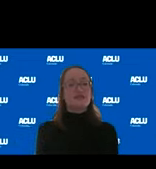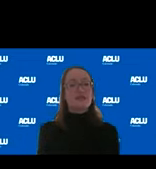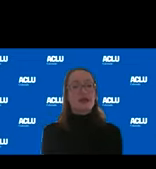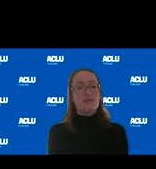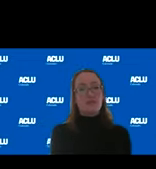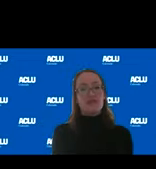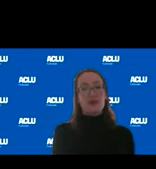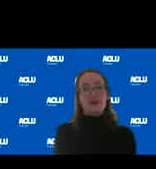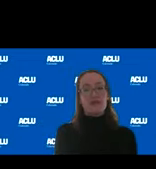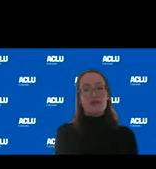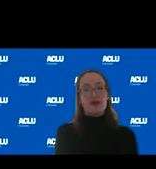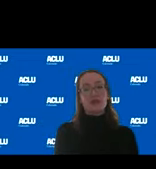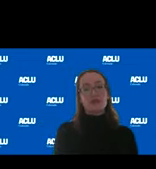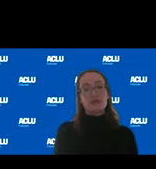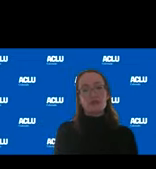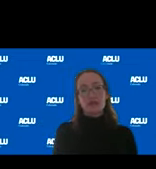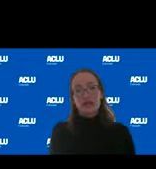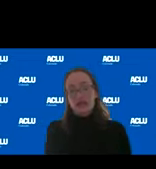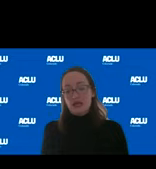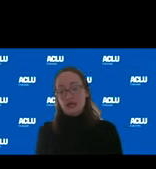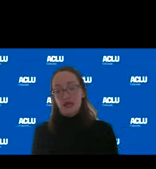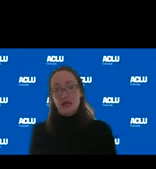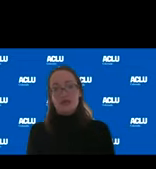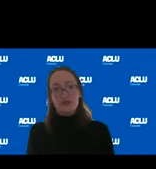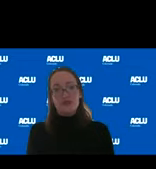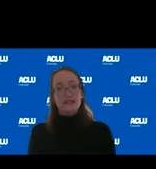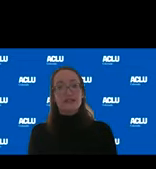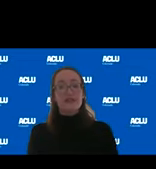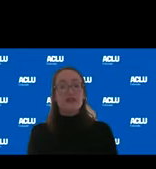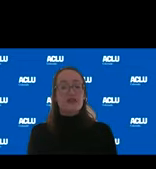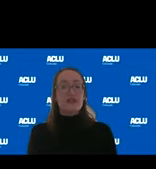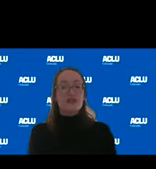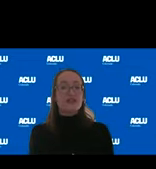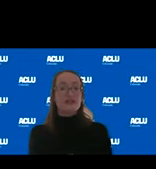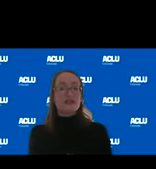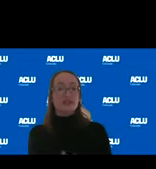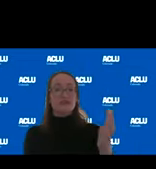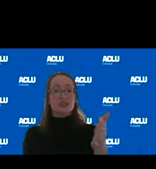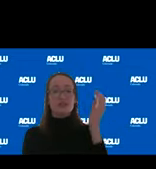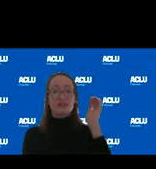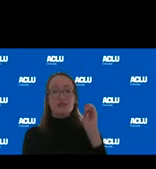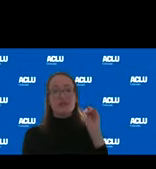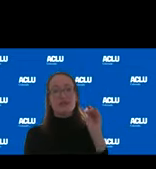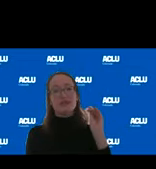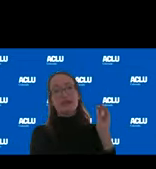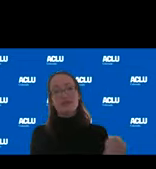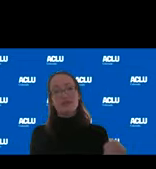has filed a lawsuit to fight this. And this case in Virginia